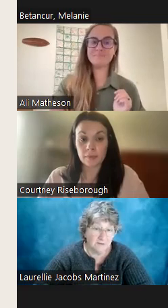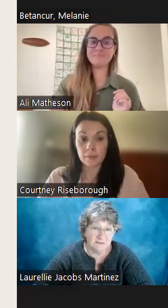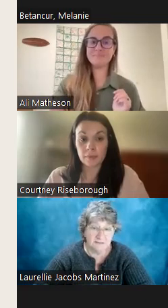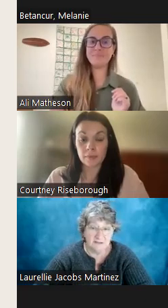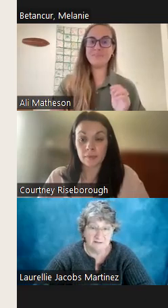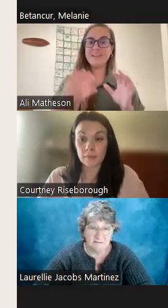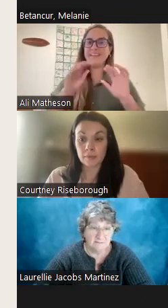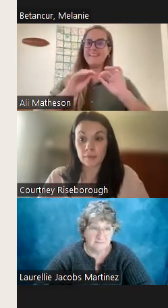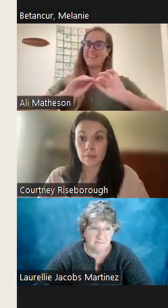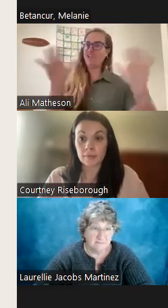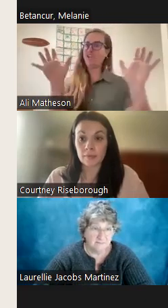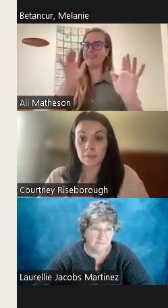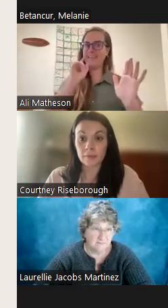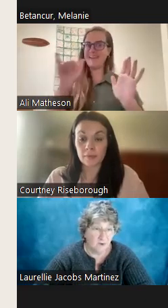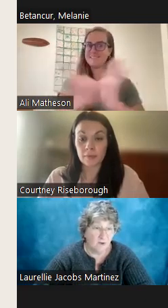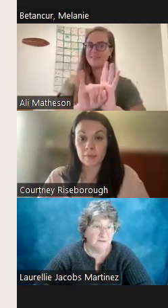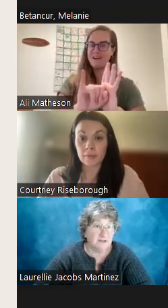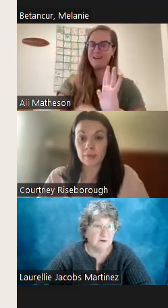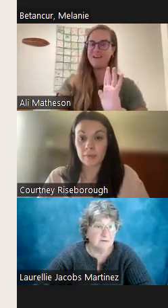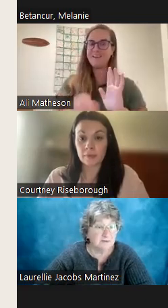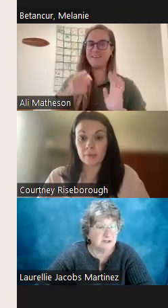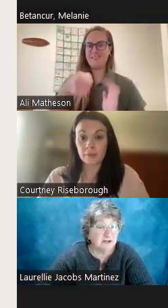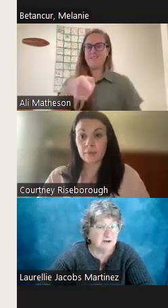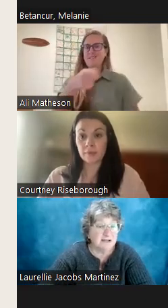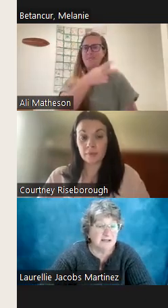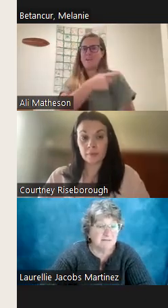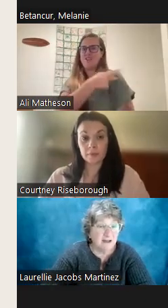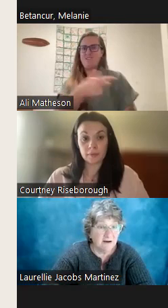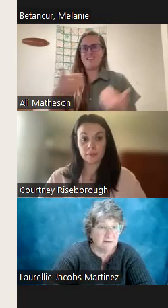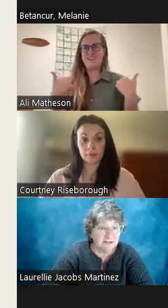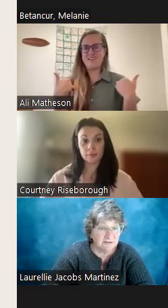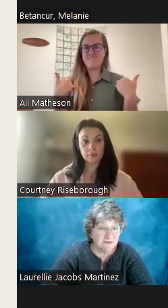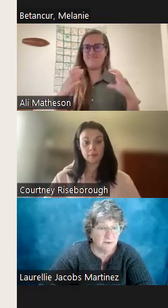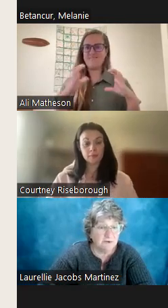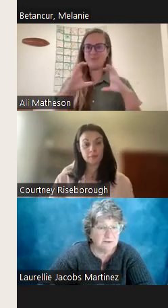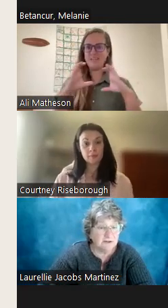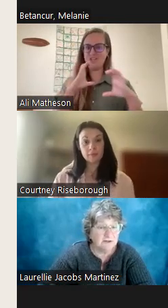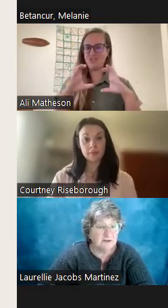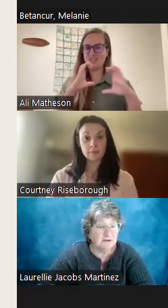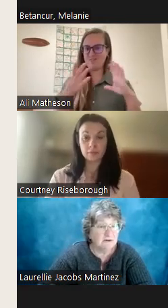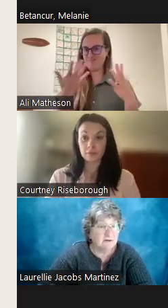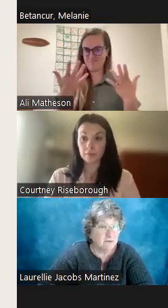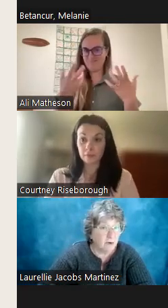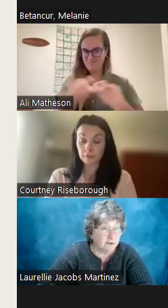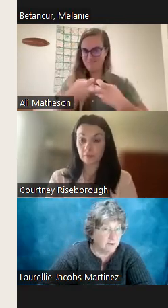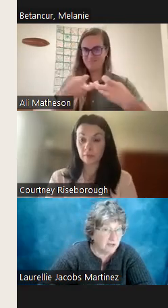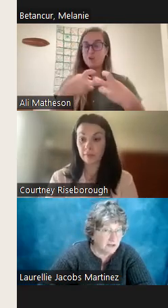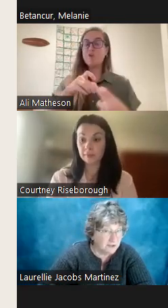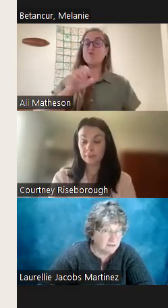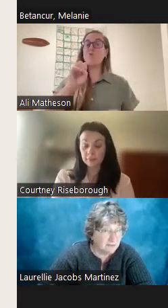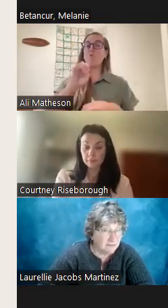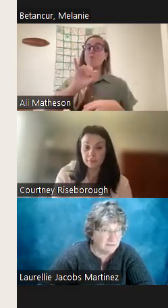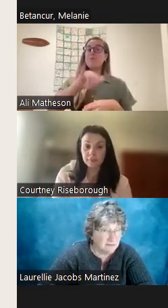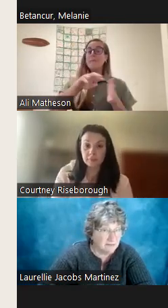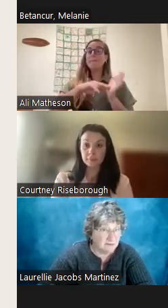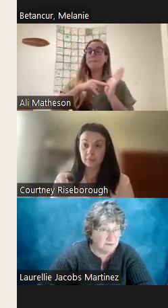And you can see all of these. One of them is to clearly identify at-risk individuals for poor